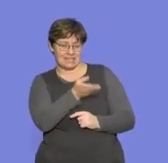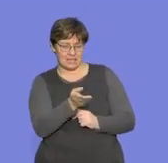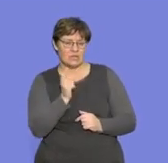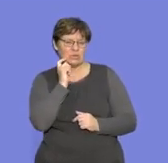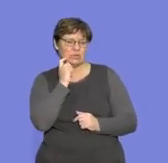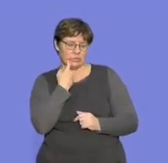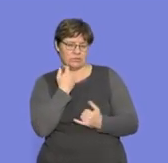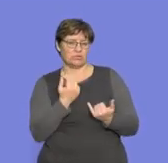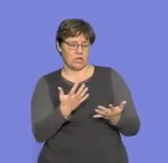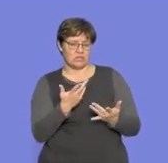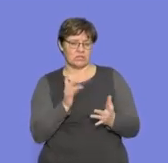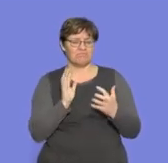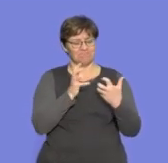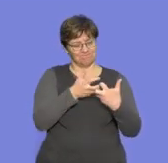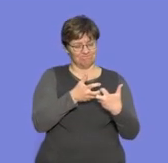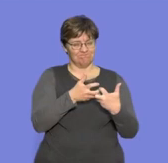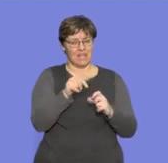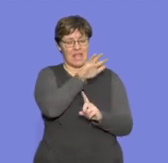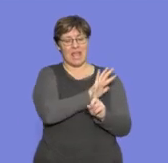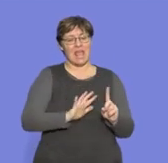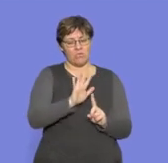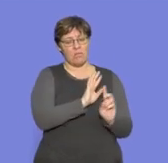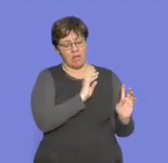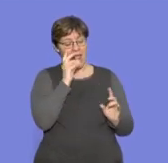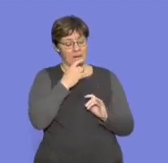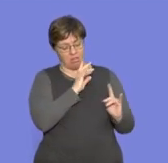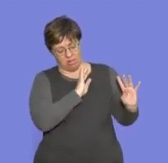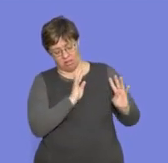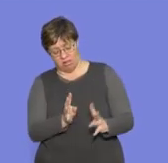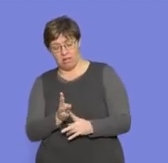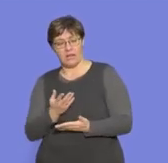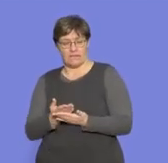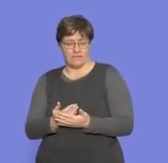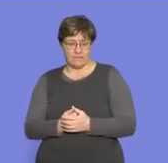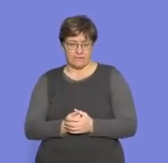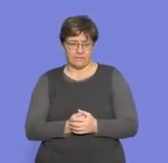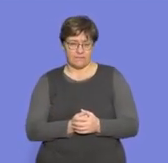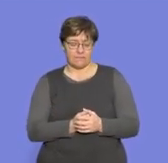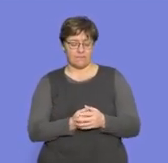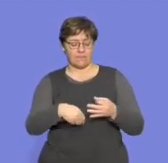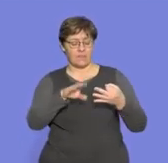grass that's typically found in areas that attract these animals. The next biome is the